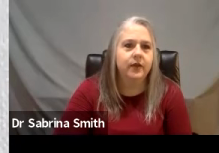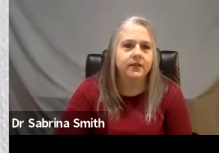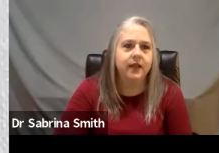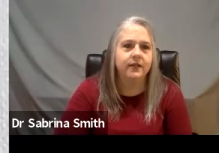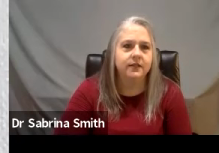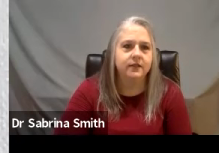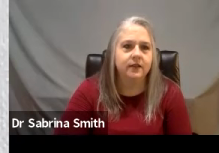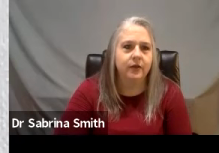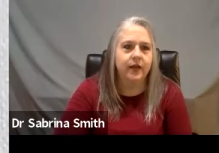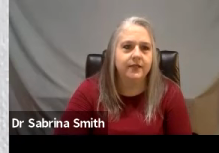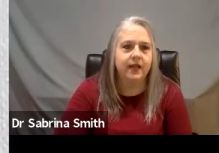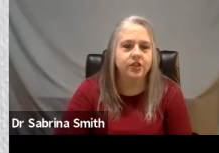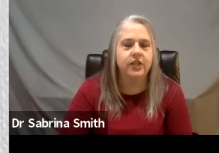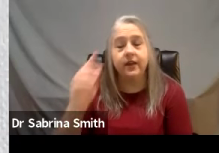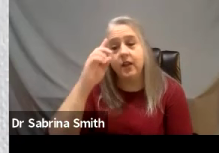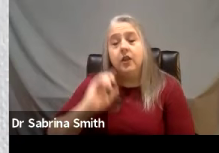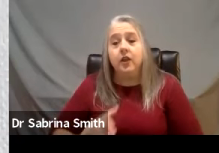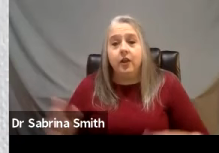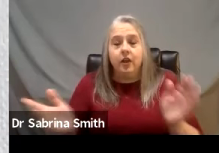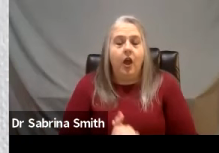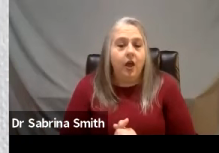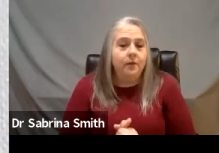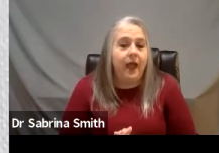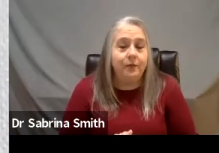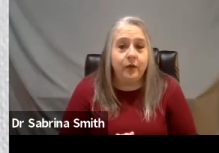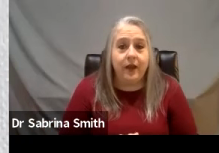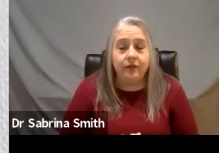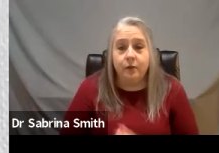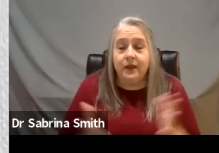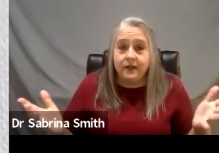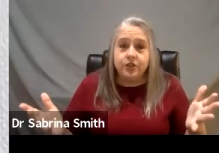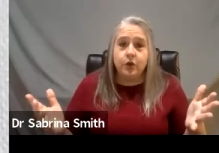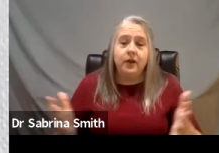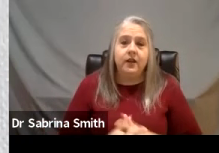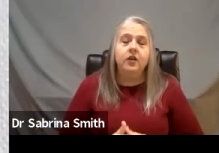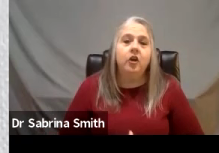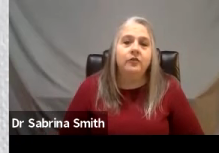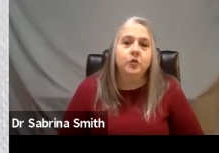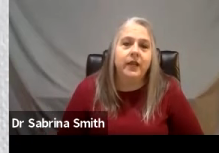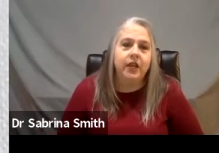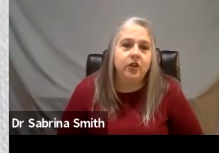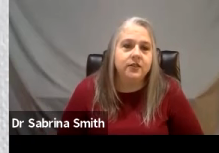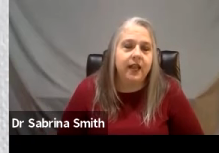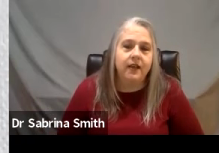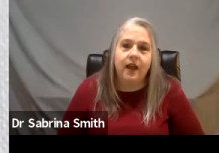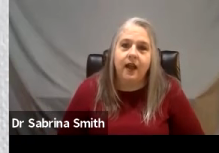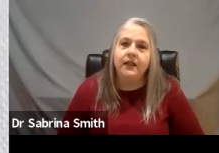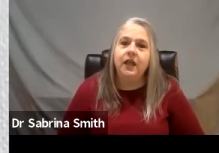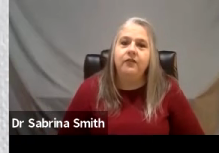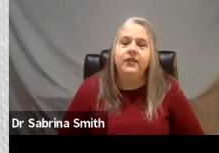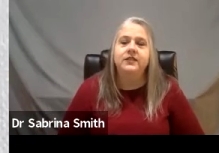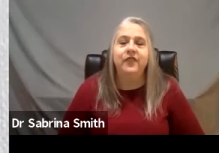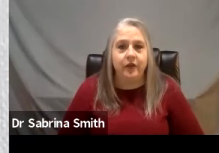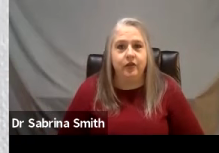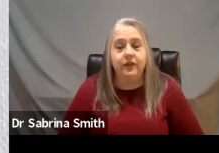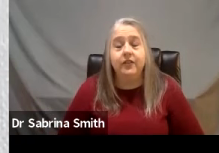So yes, that code SIGN. I've been around for a bit interpreting, over 20 years, and I